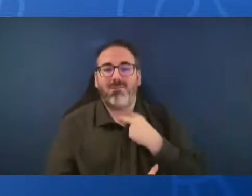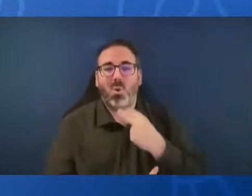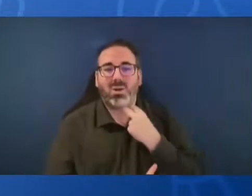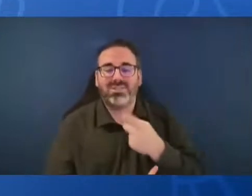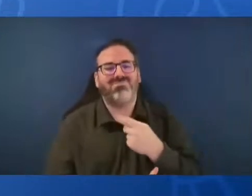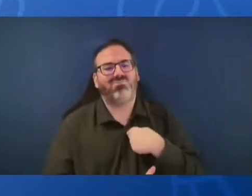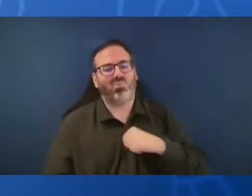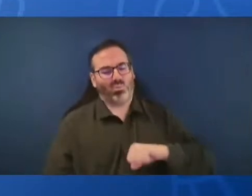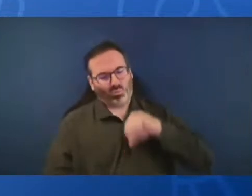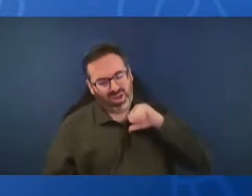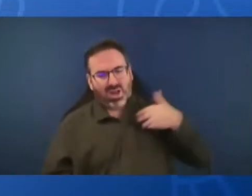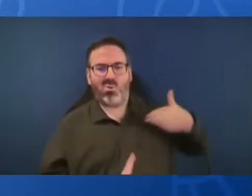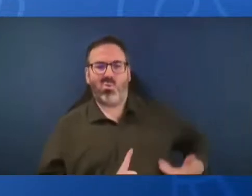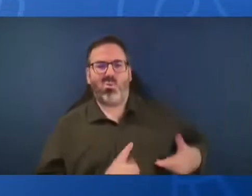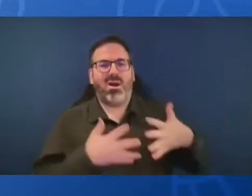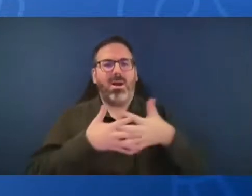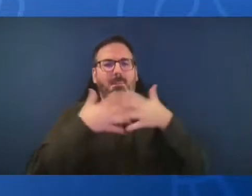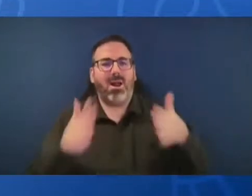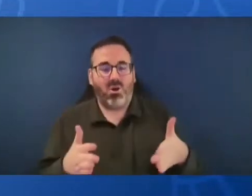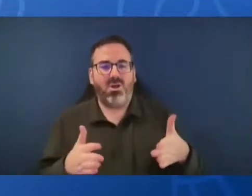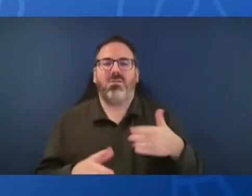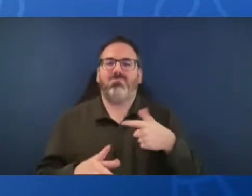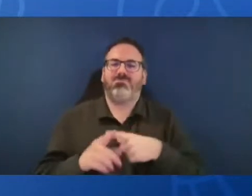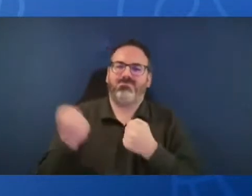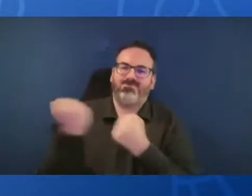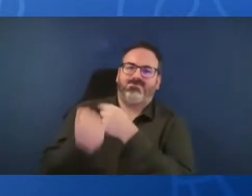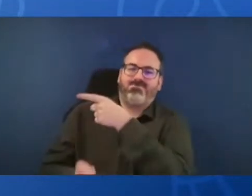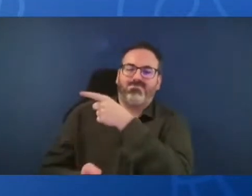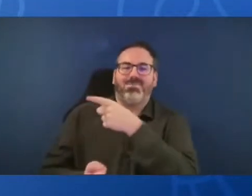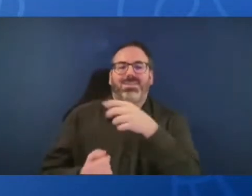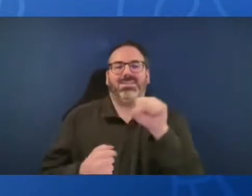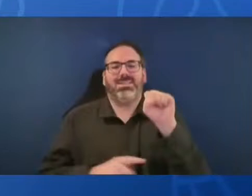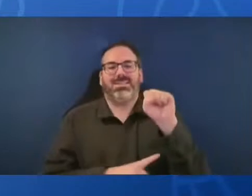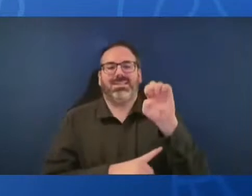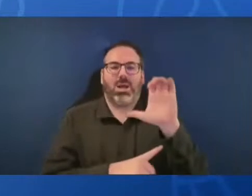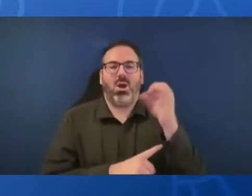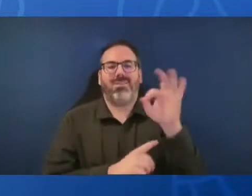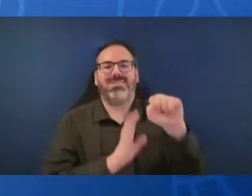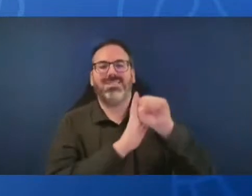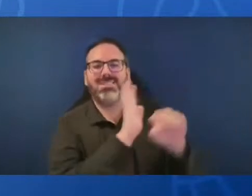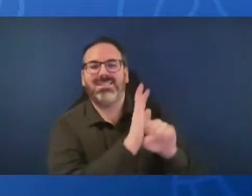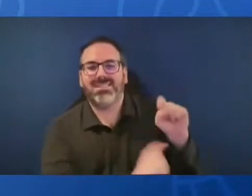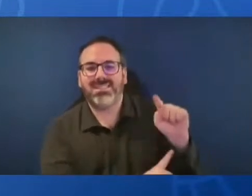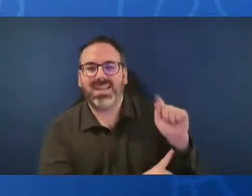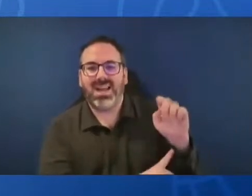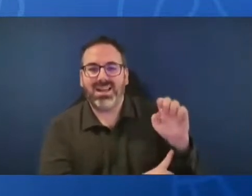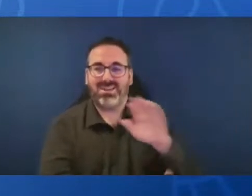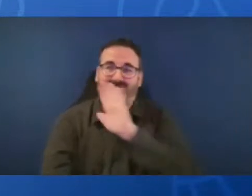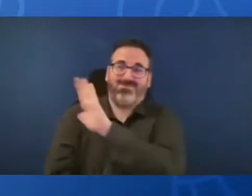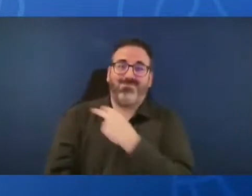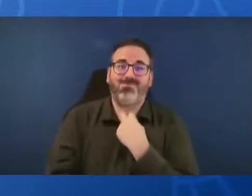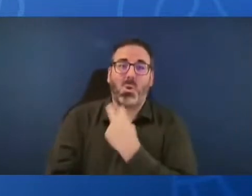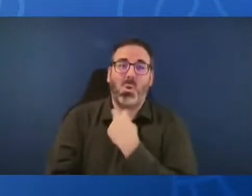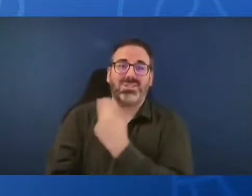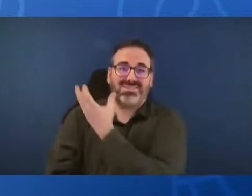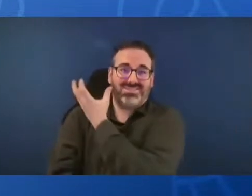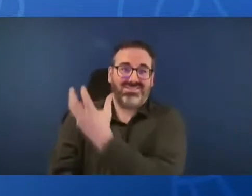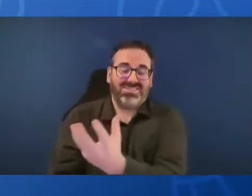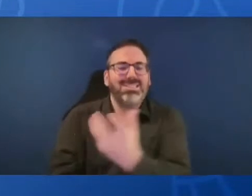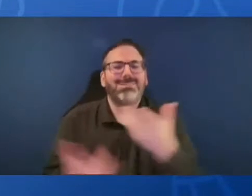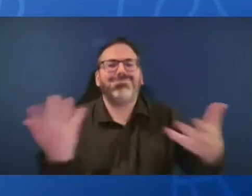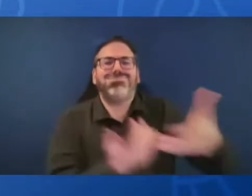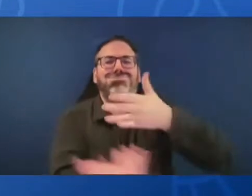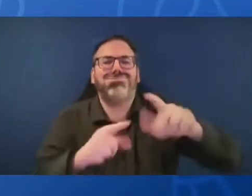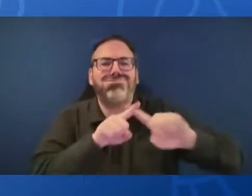It's his voice that has brought conversations together, that has brought groups of people together. And we know this is why you need a